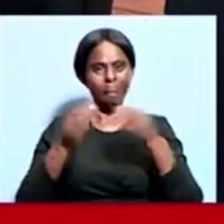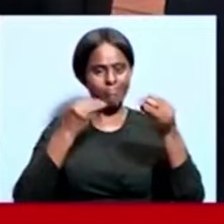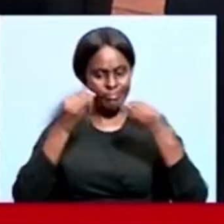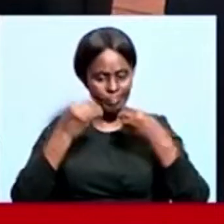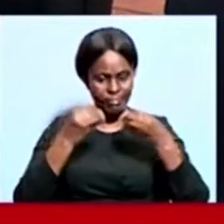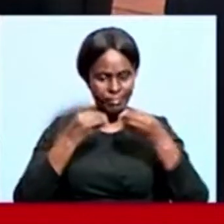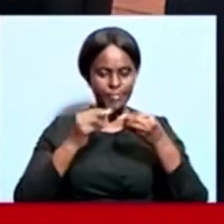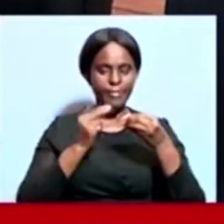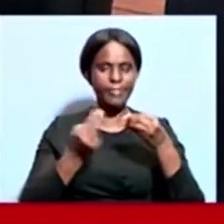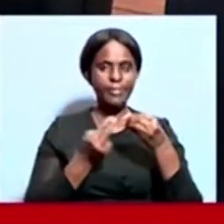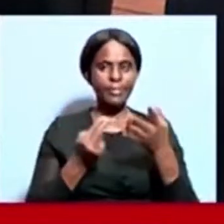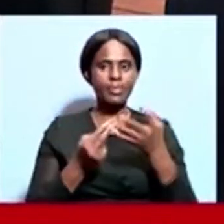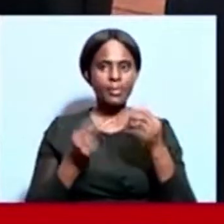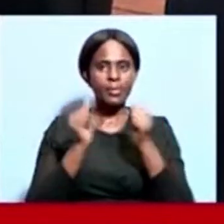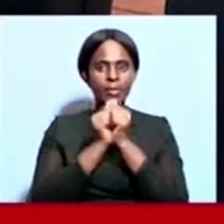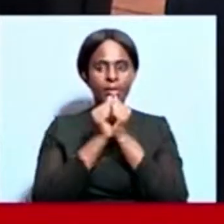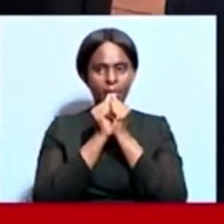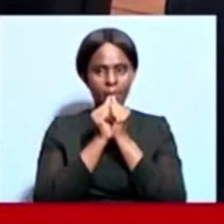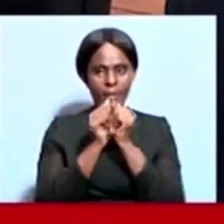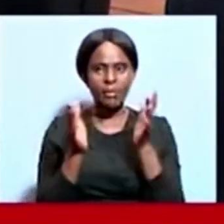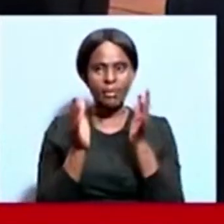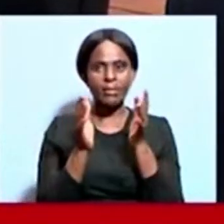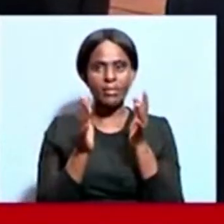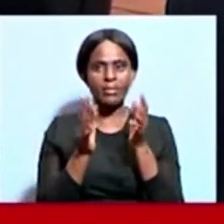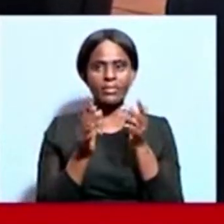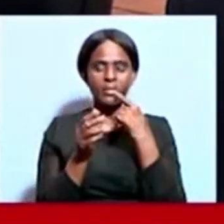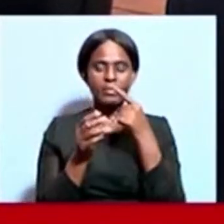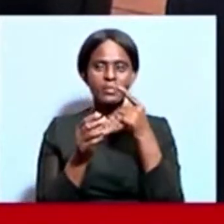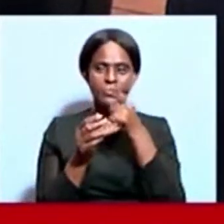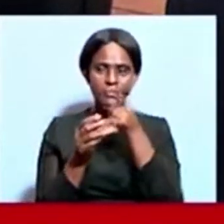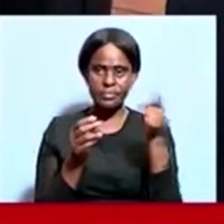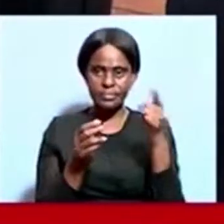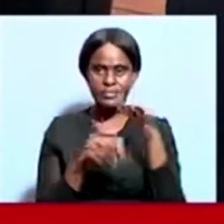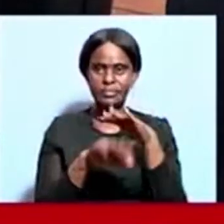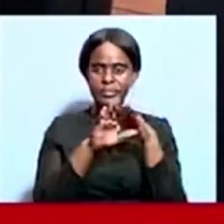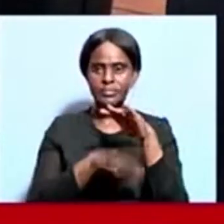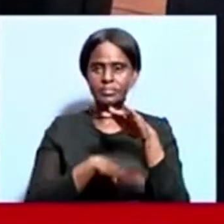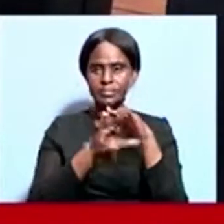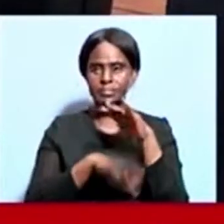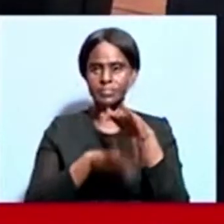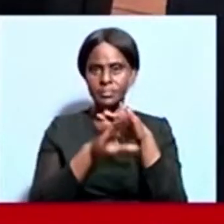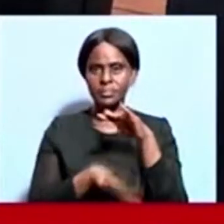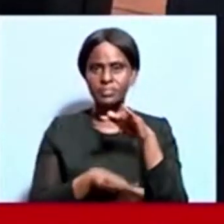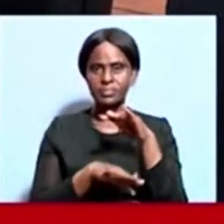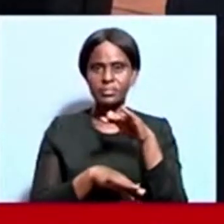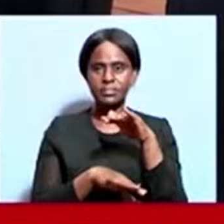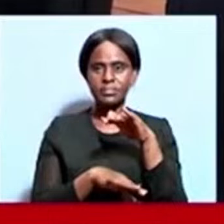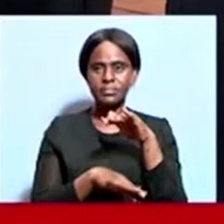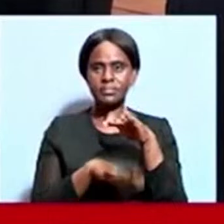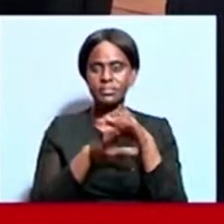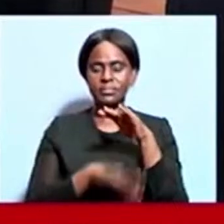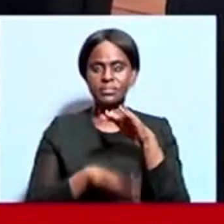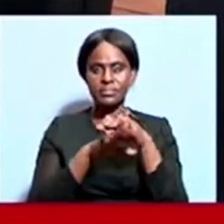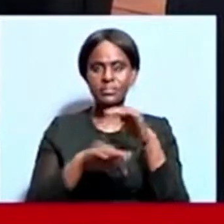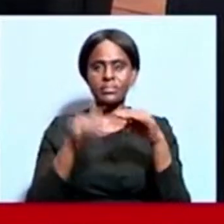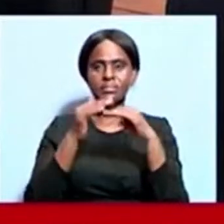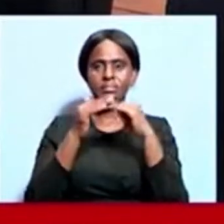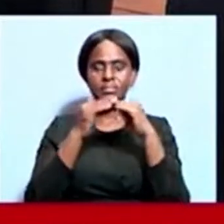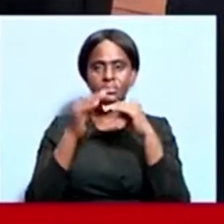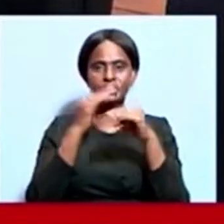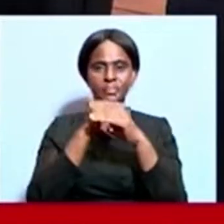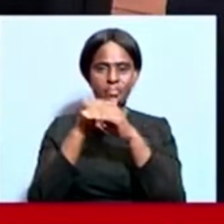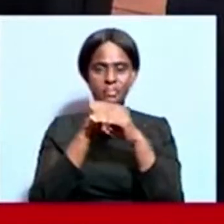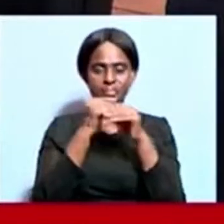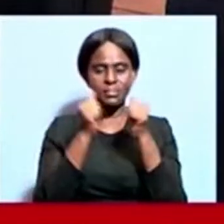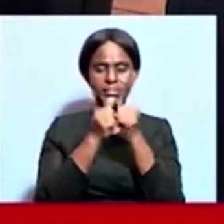us that these were below the standard and the amounts